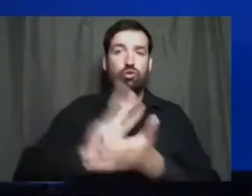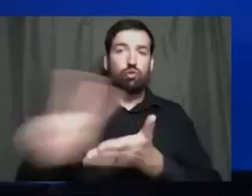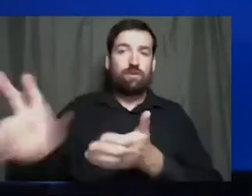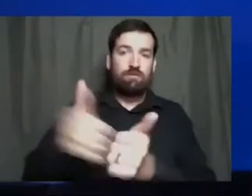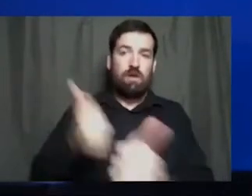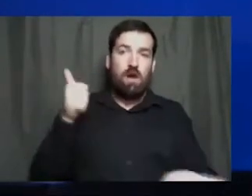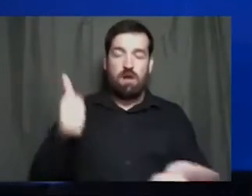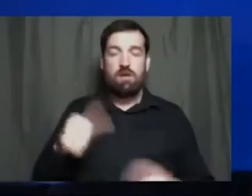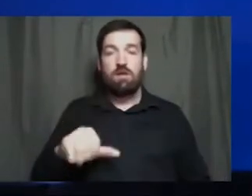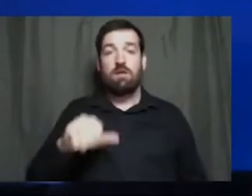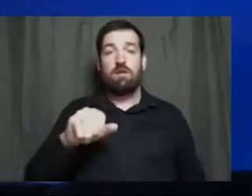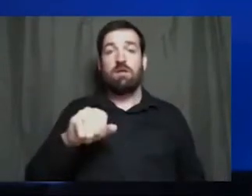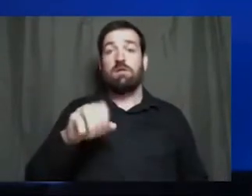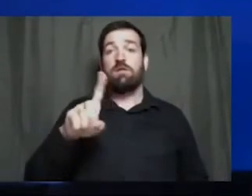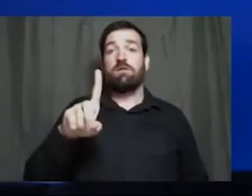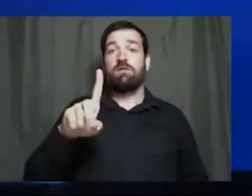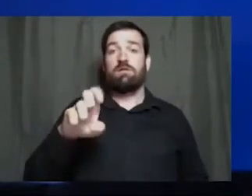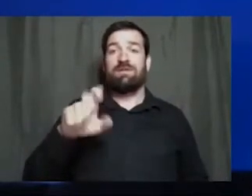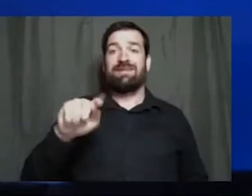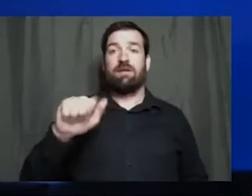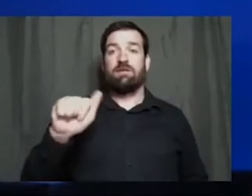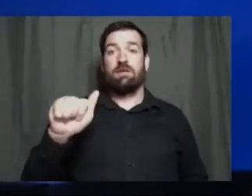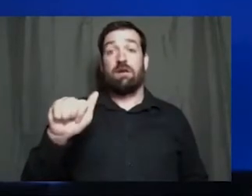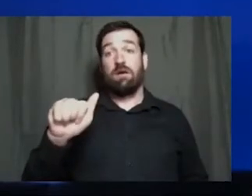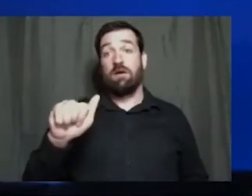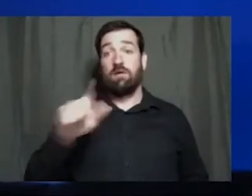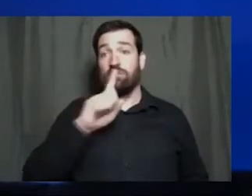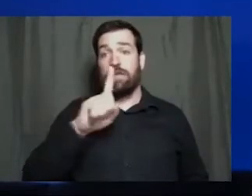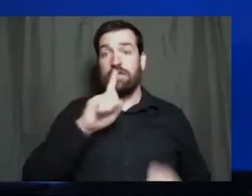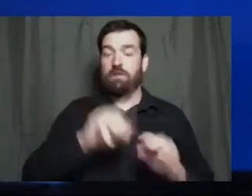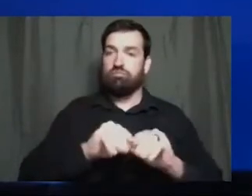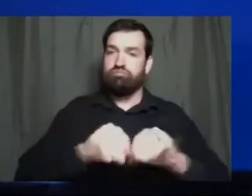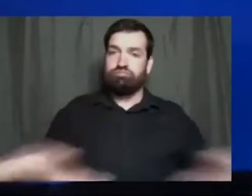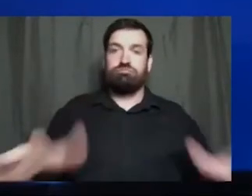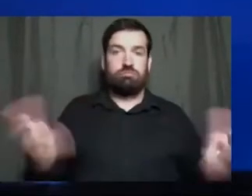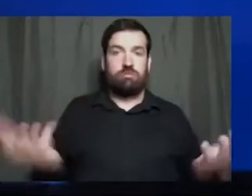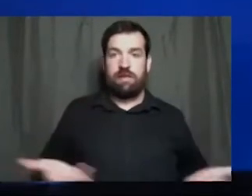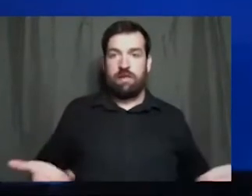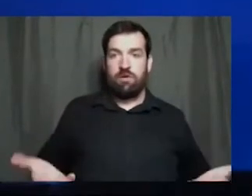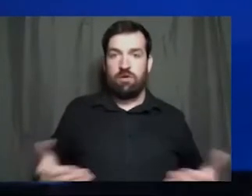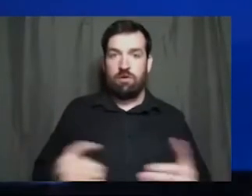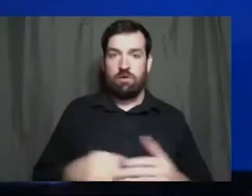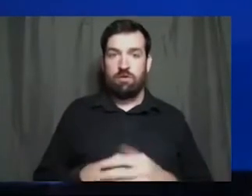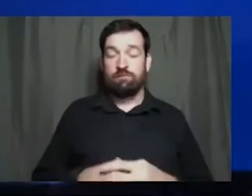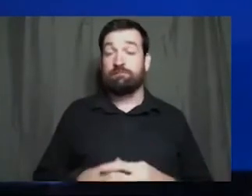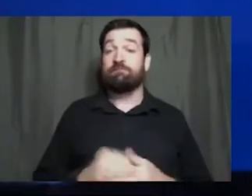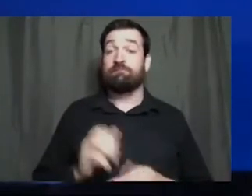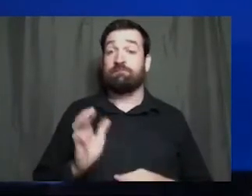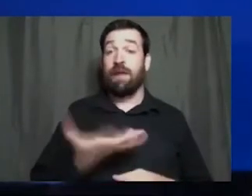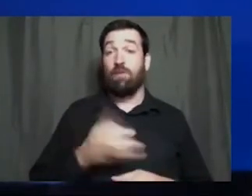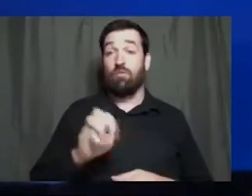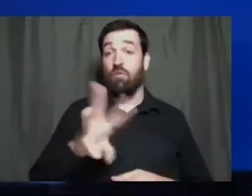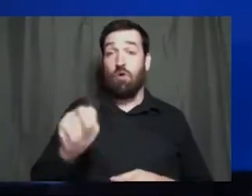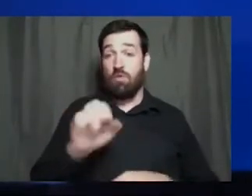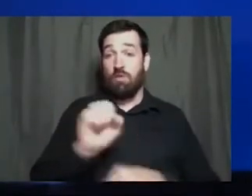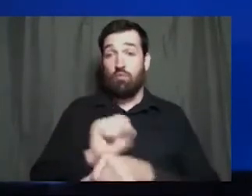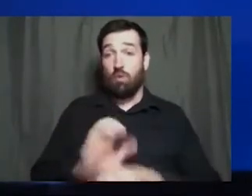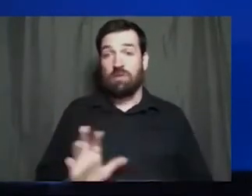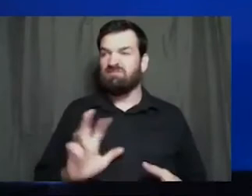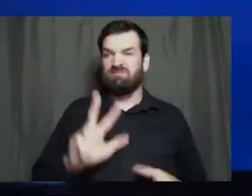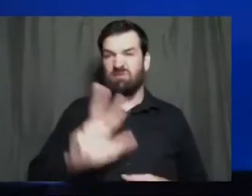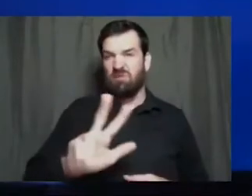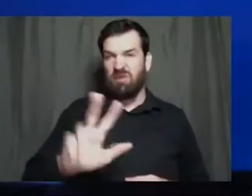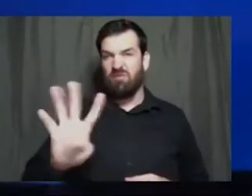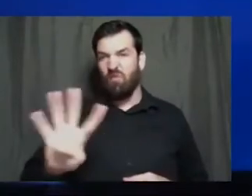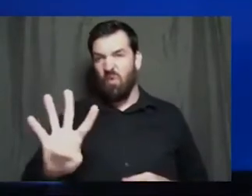taken off in this city here, and we know that, A, because we have a lot more of our own employees who went out, right? I mean, we went from like 3 or 4 up to 68 or